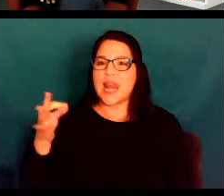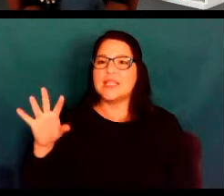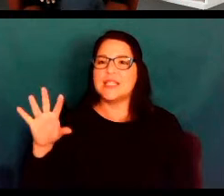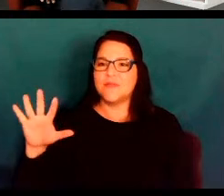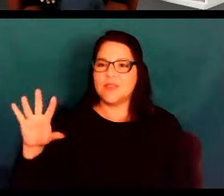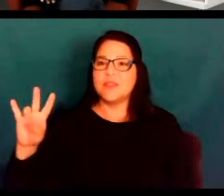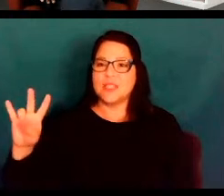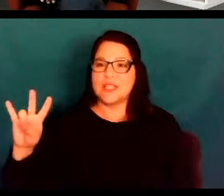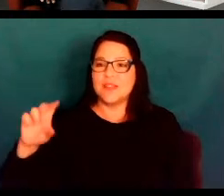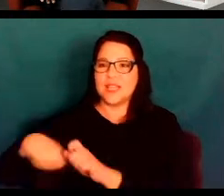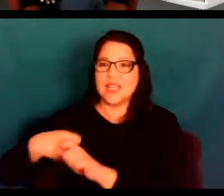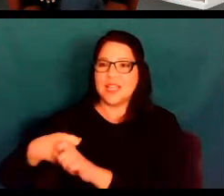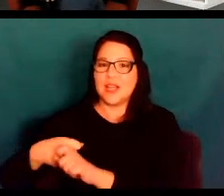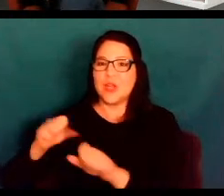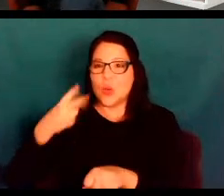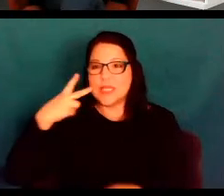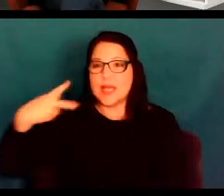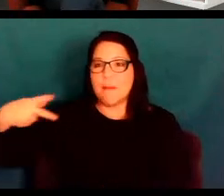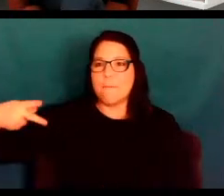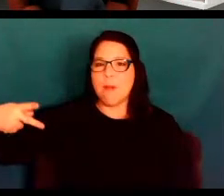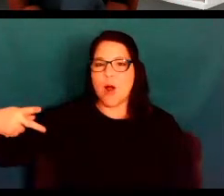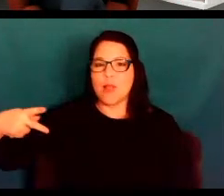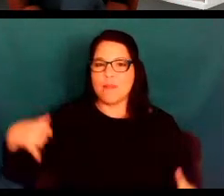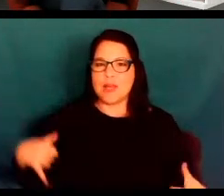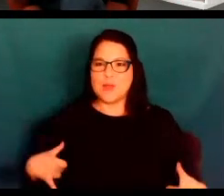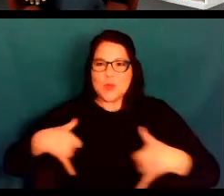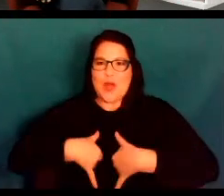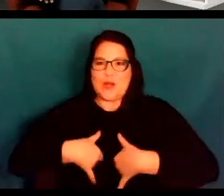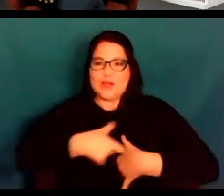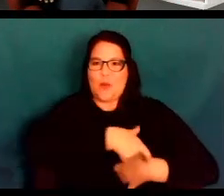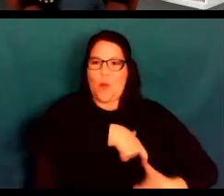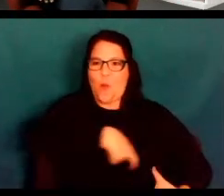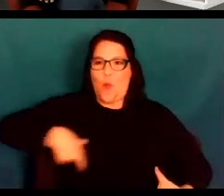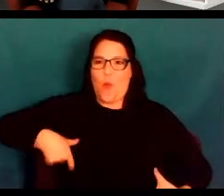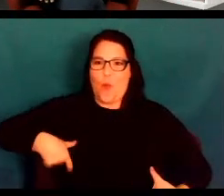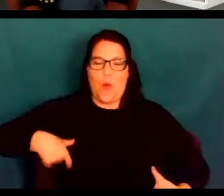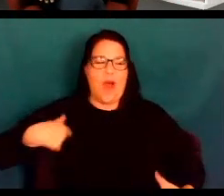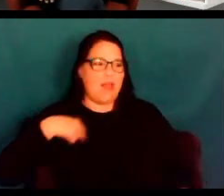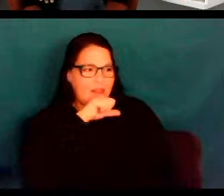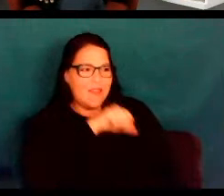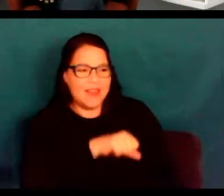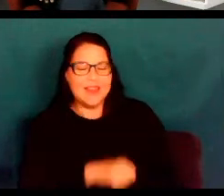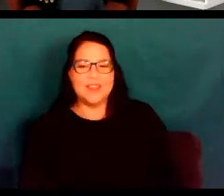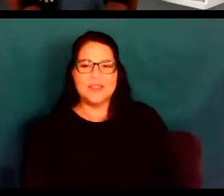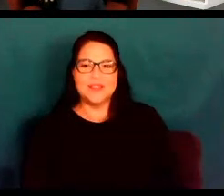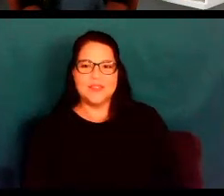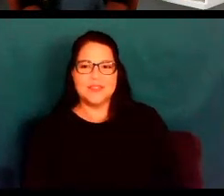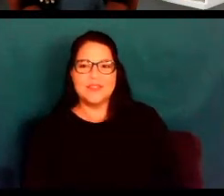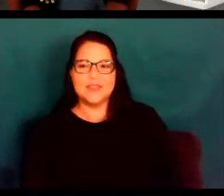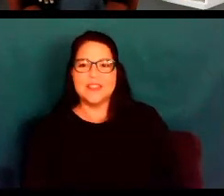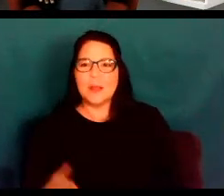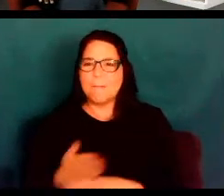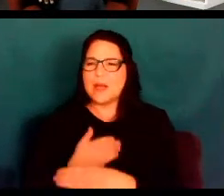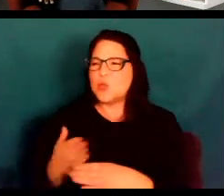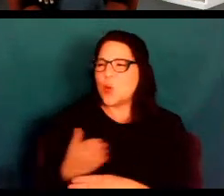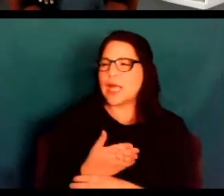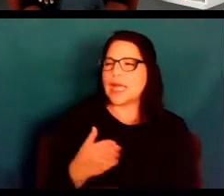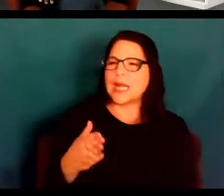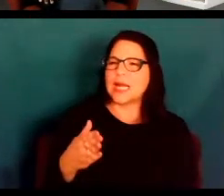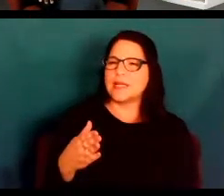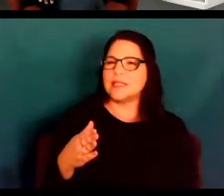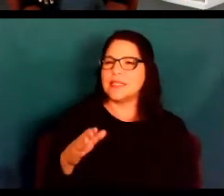1957. You can see the Parliament sweaters we got on there. I love it. Between